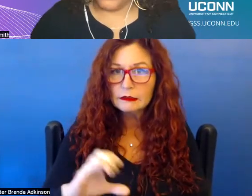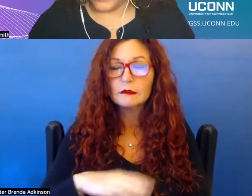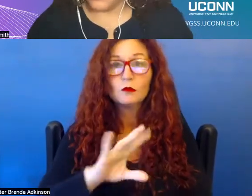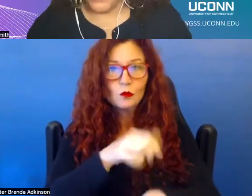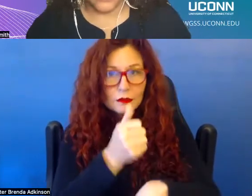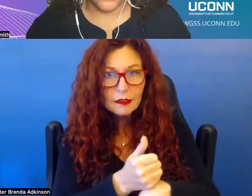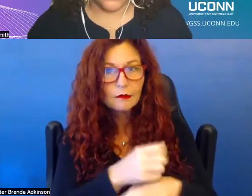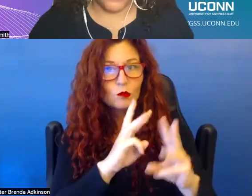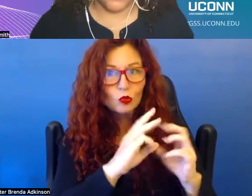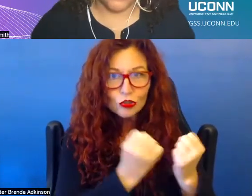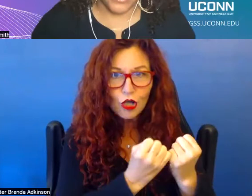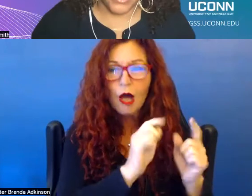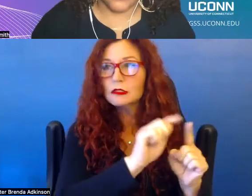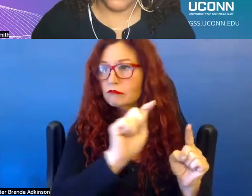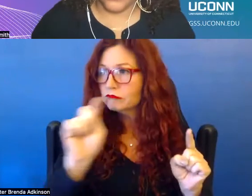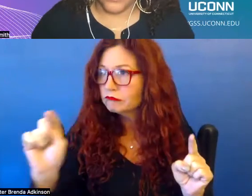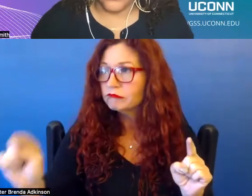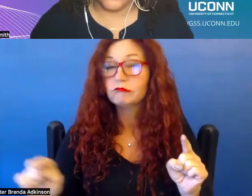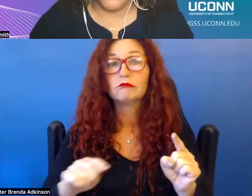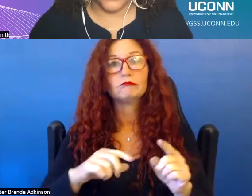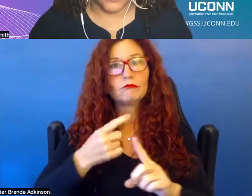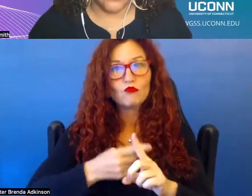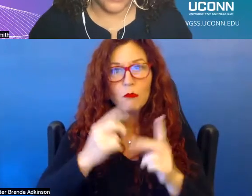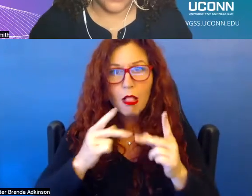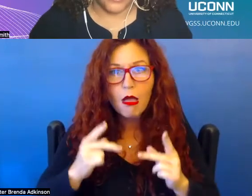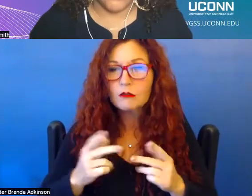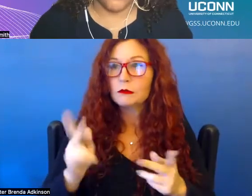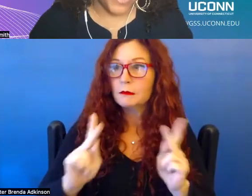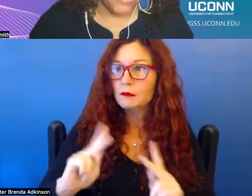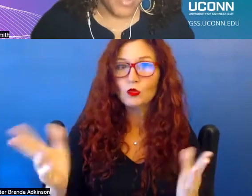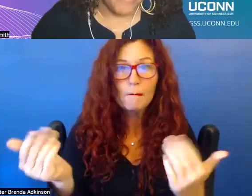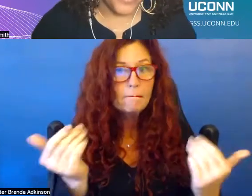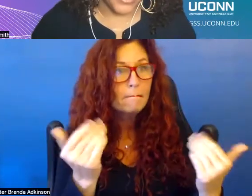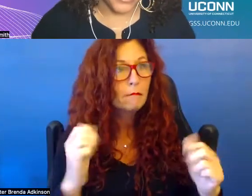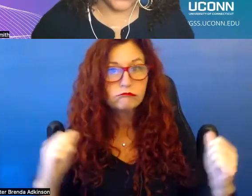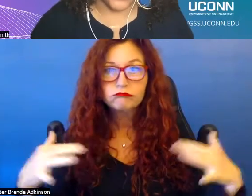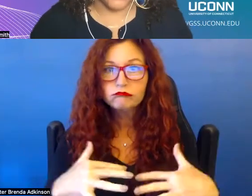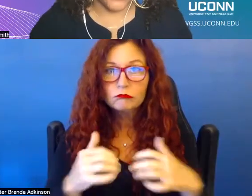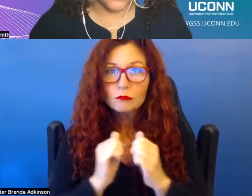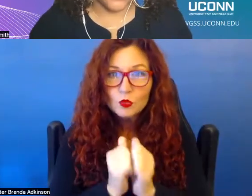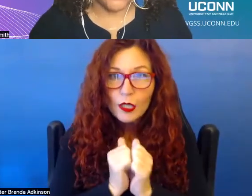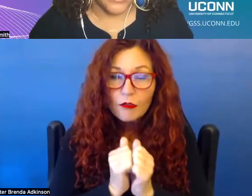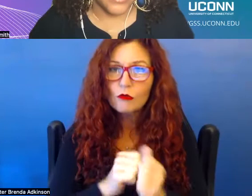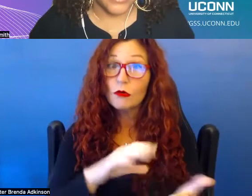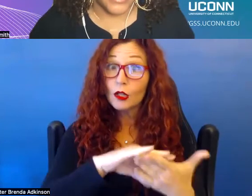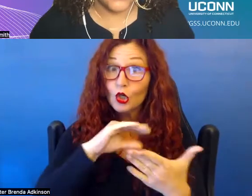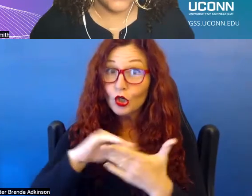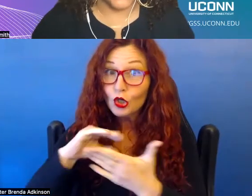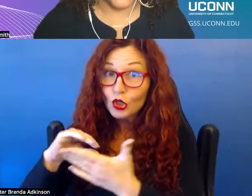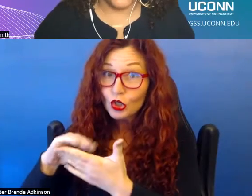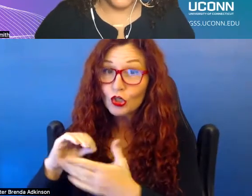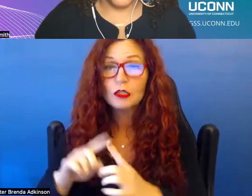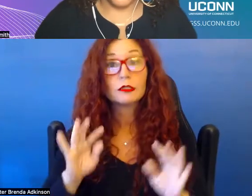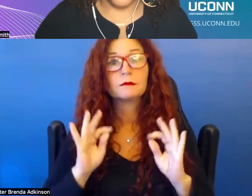in the school and we'd provide spaces for young people to play and to learn and to be together. And that that would wrap. You know, I had a timeline and a plan. It was going to take 18